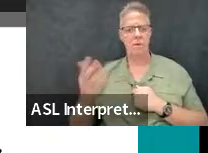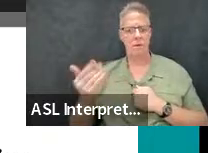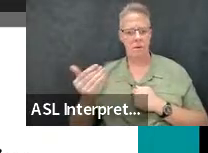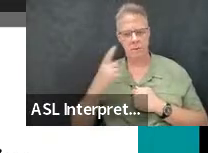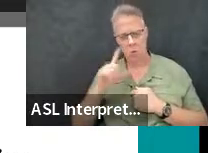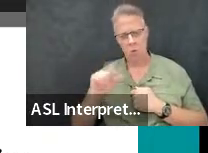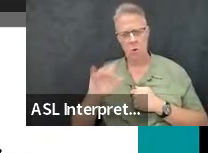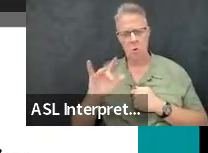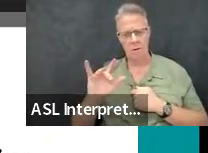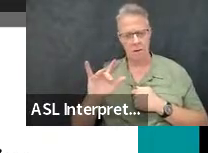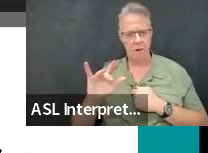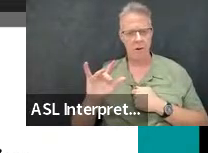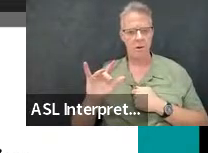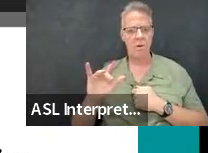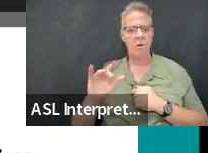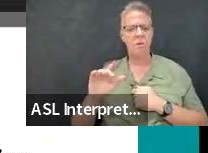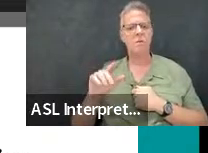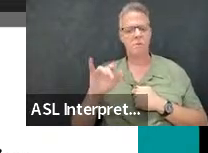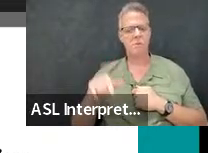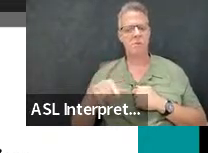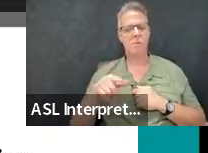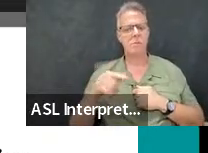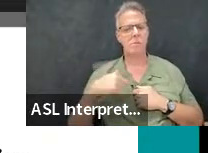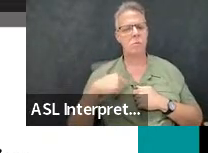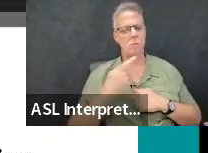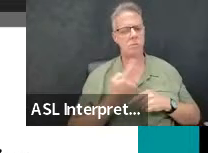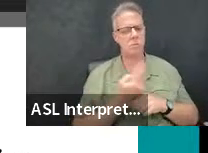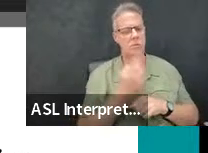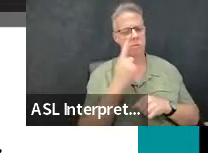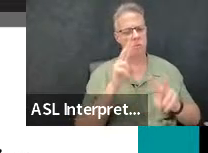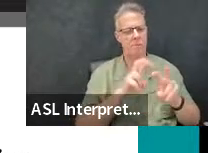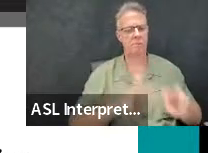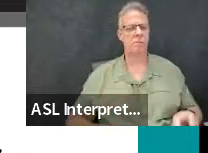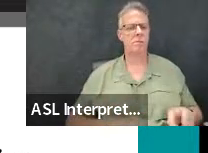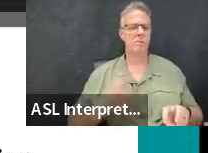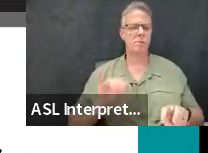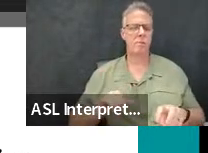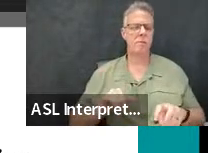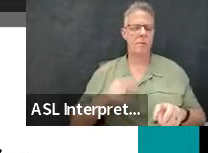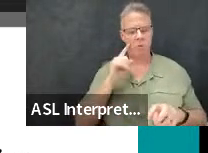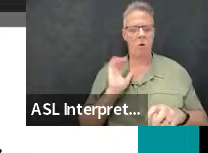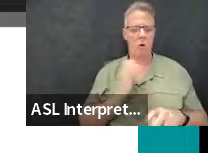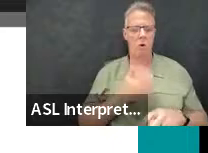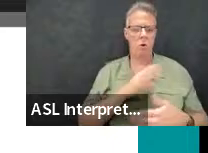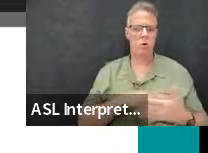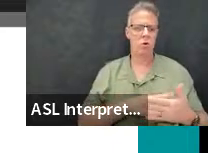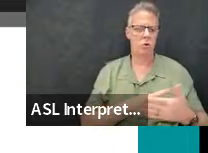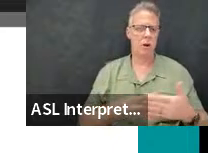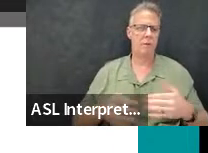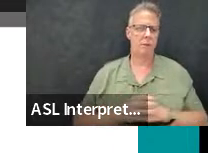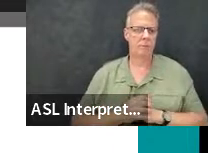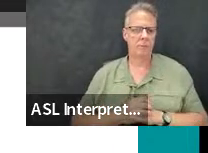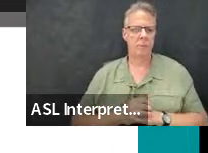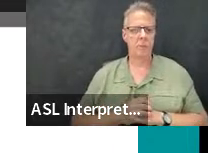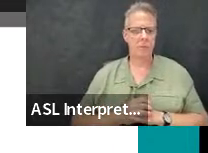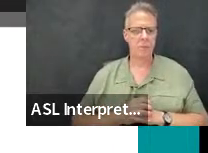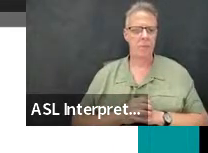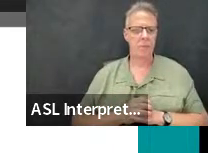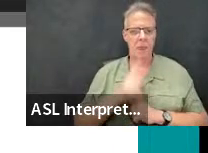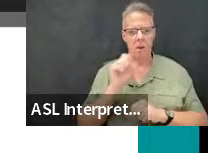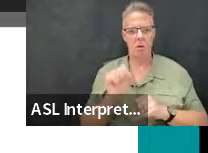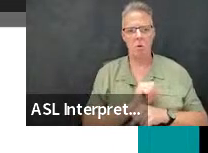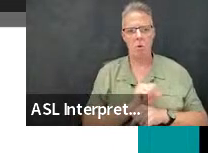and $25. And that's what we use to analyze the findings in the draft SEIS. But the actual rates